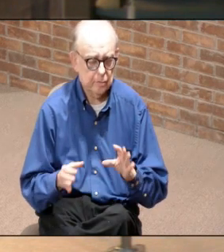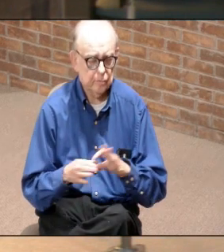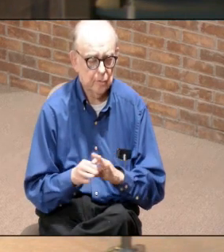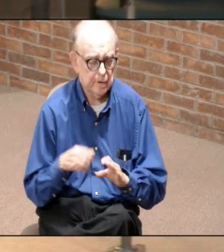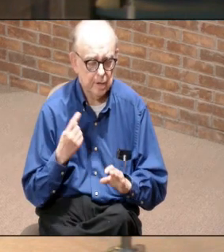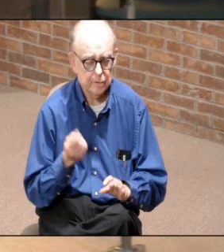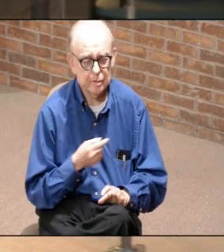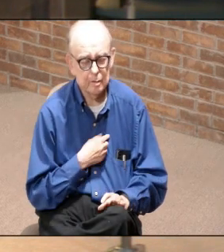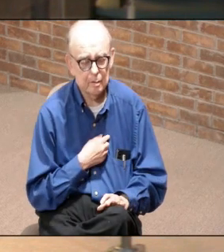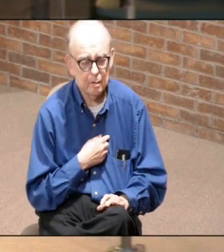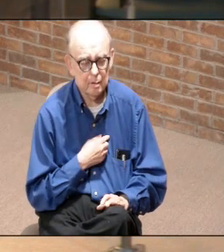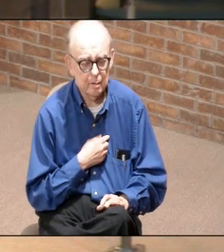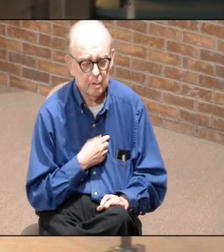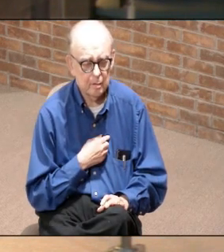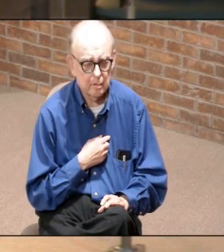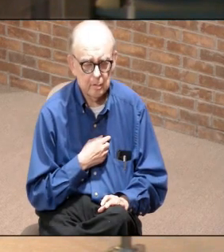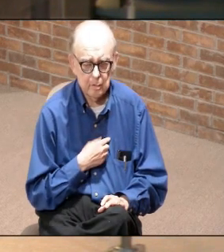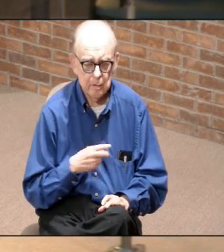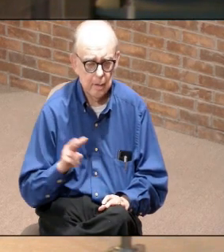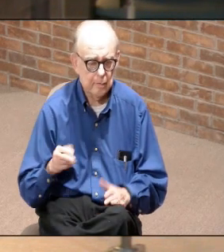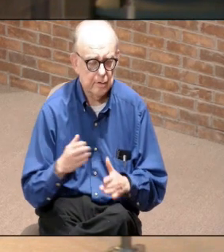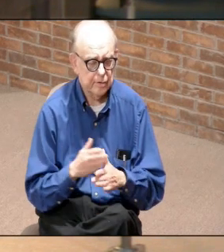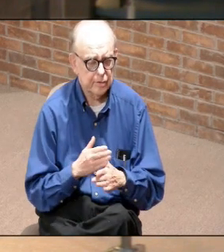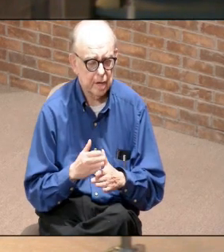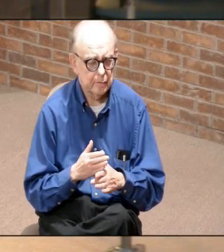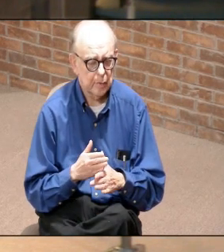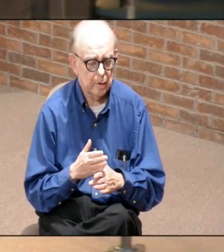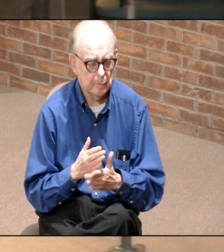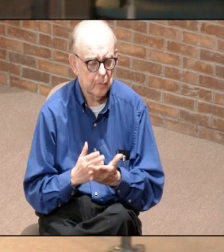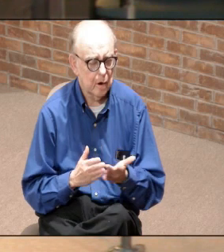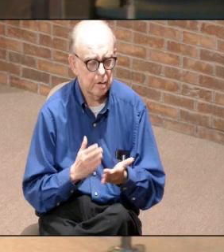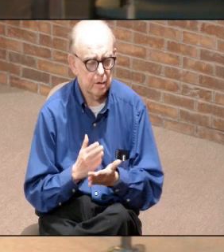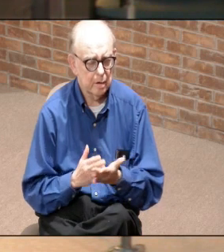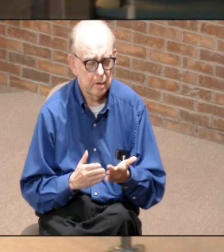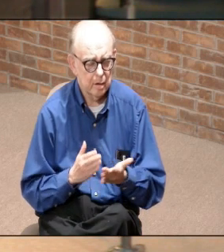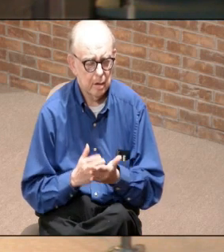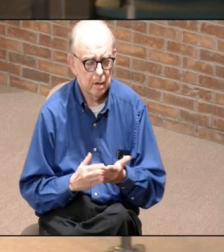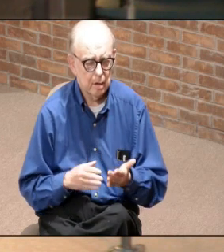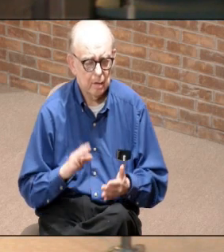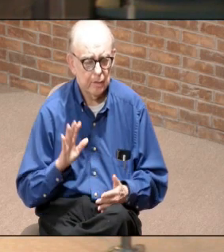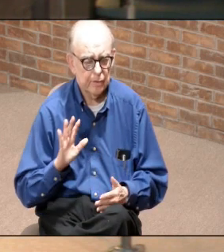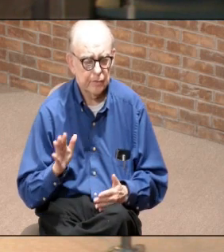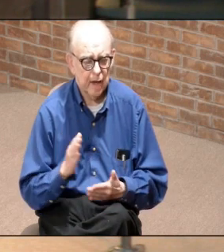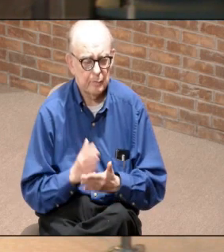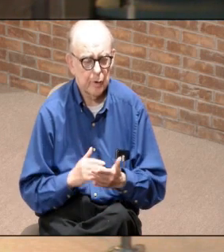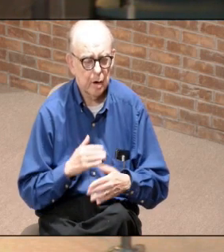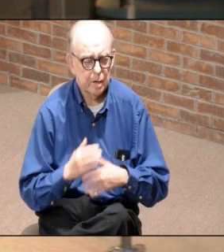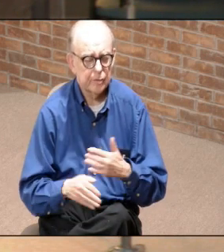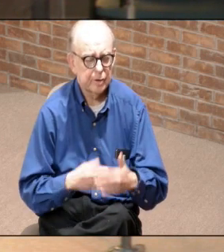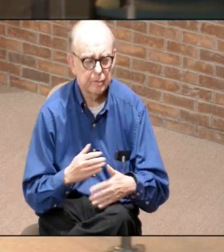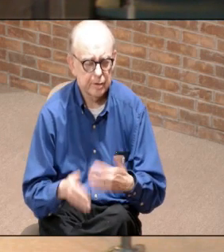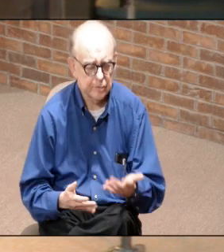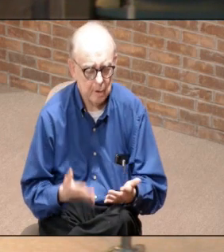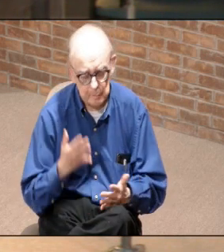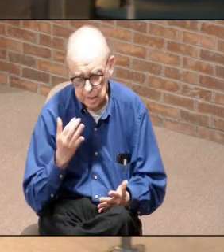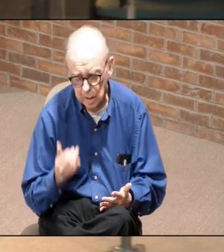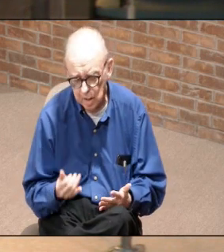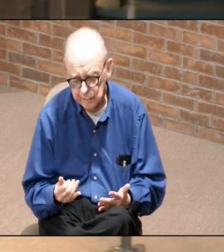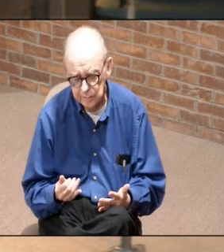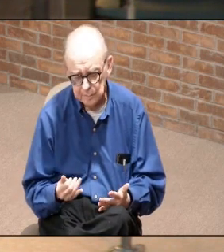for the second part of this 5 smooth stones.